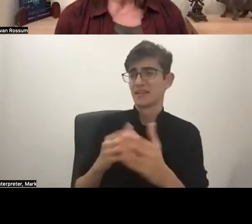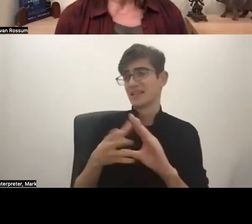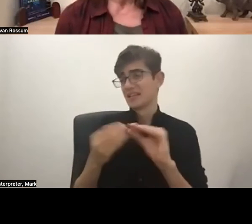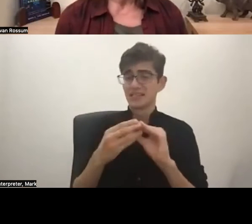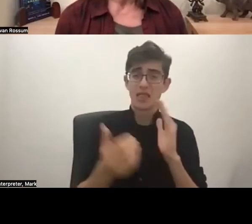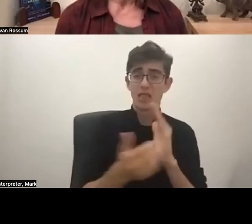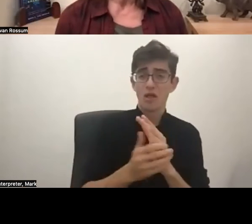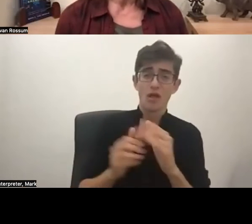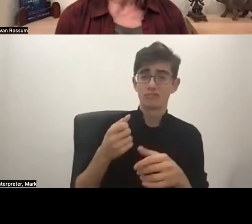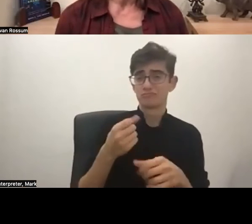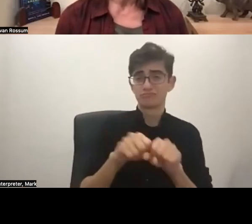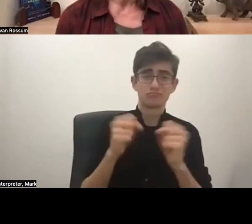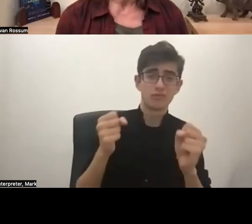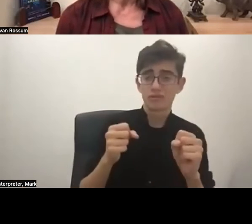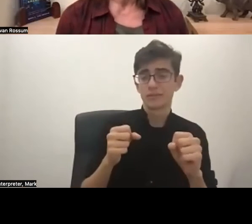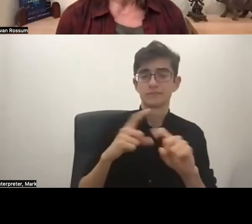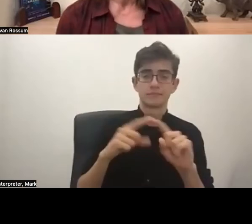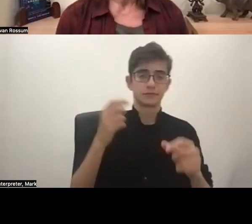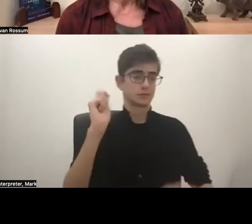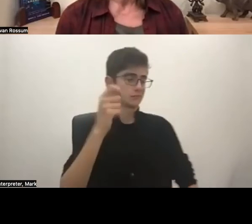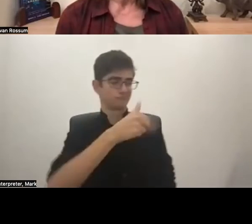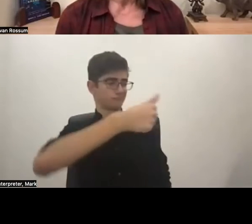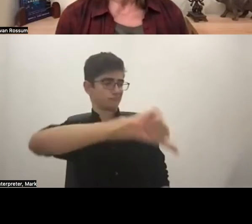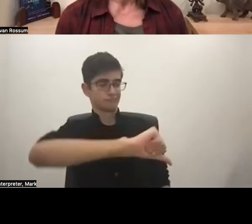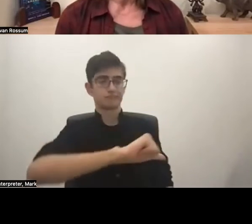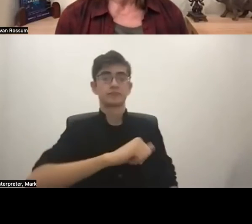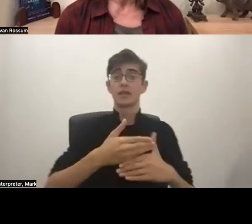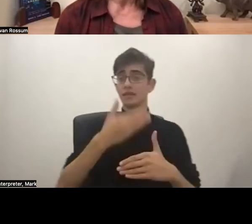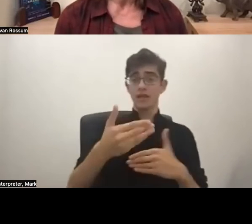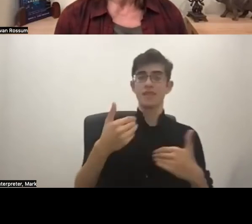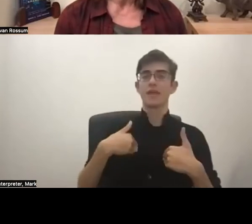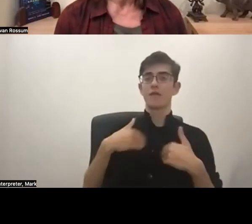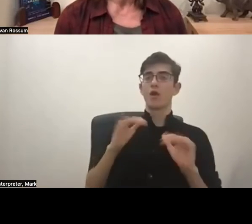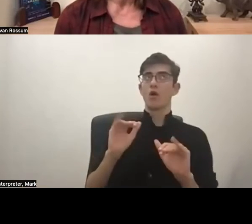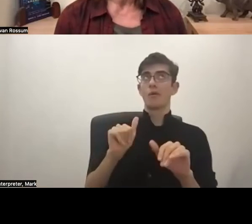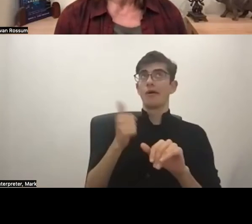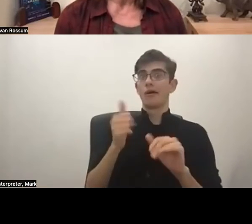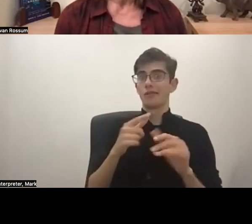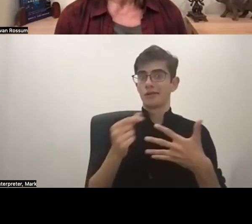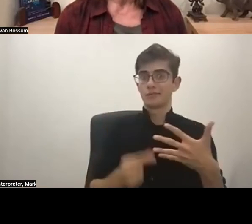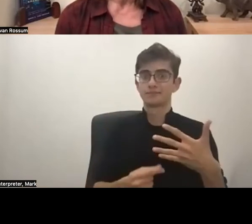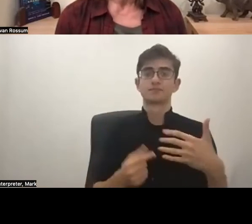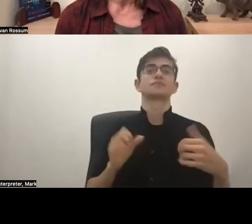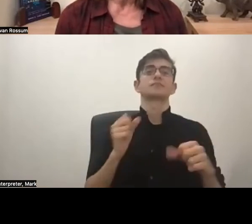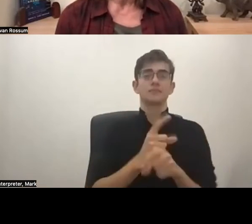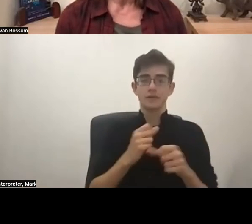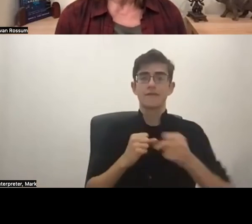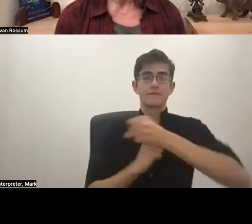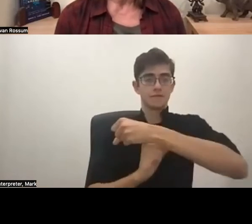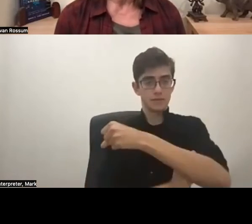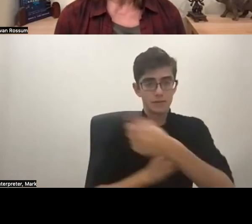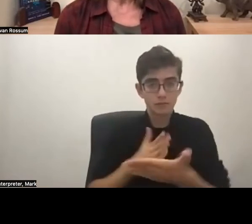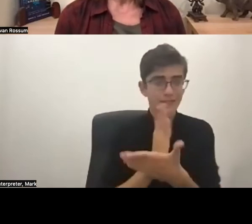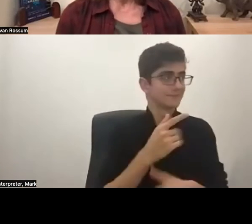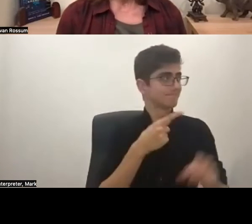by approving, that's somehow, then they, as Maya was just saying, they have this now fundamental rights, and as well as a suspect